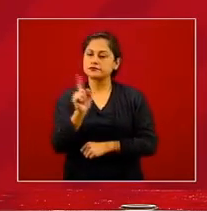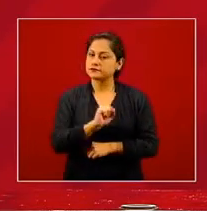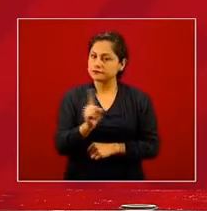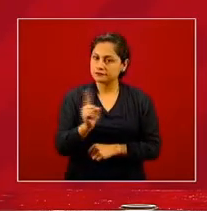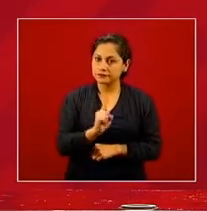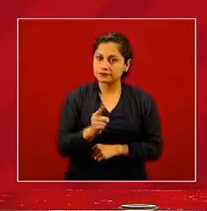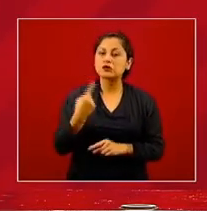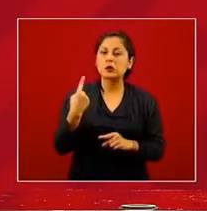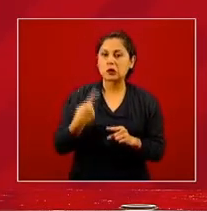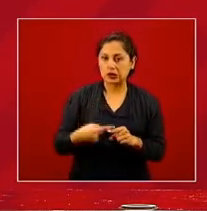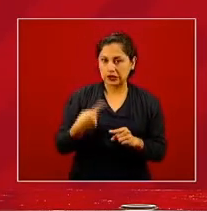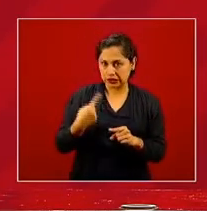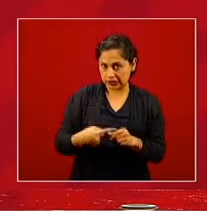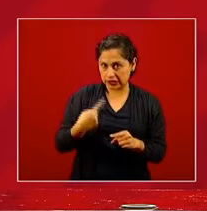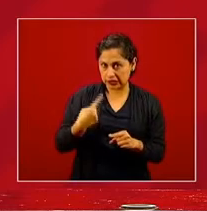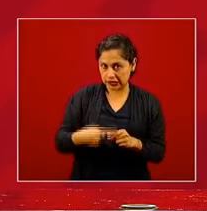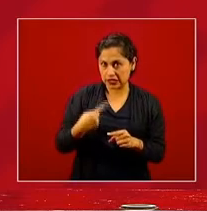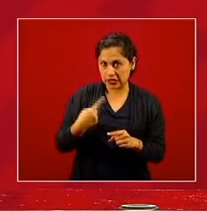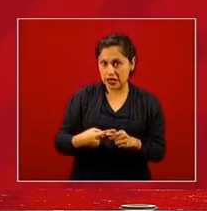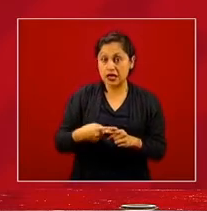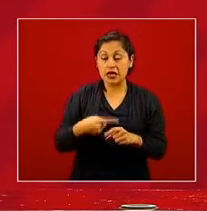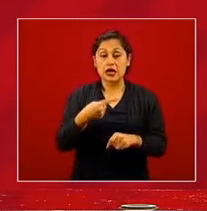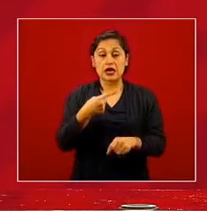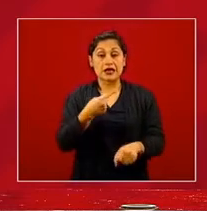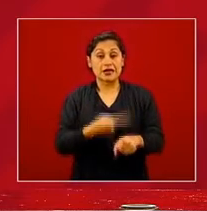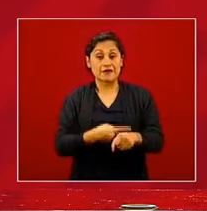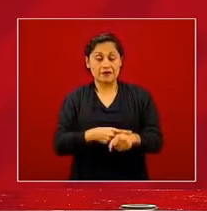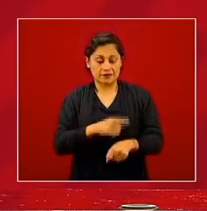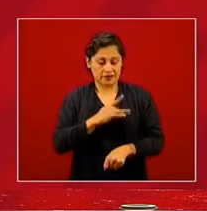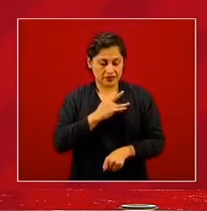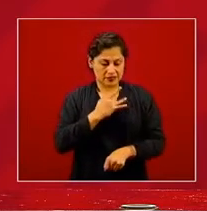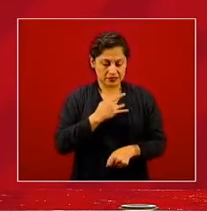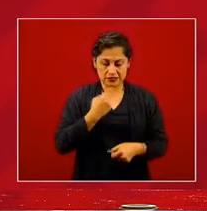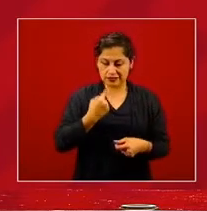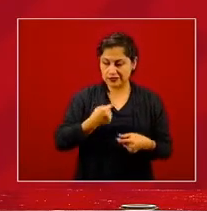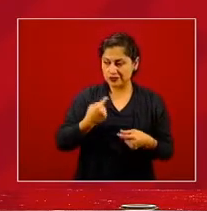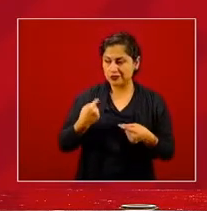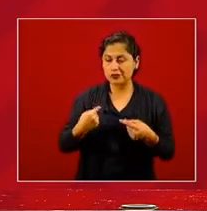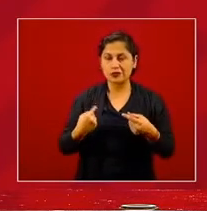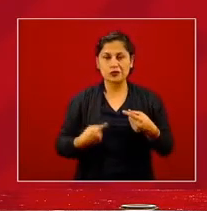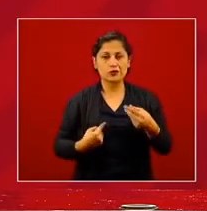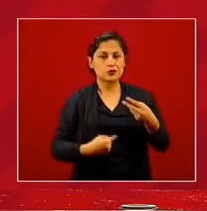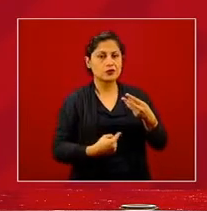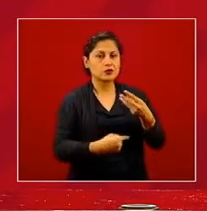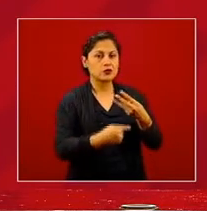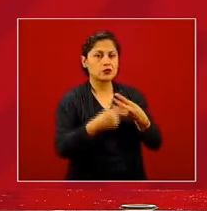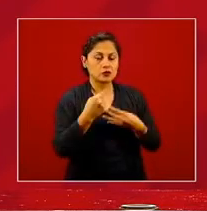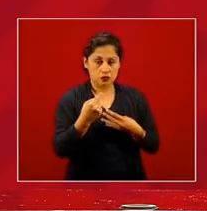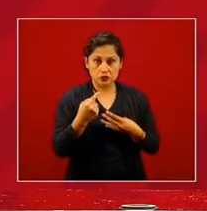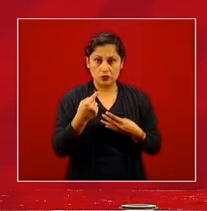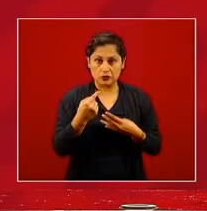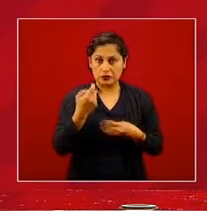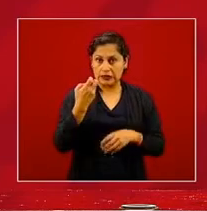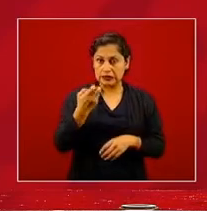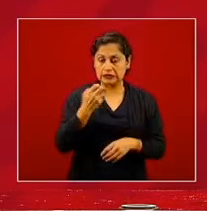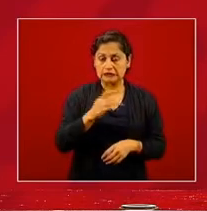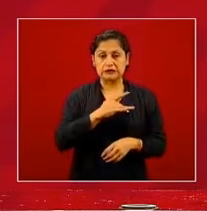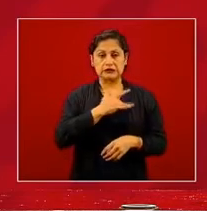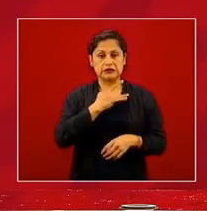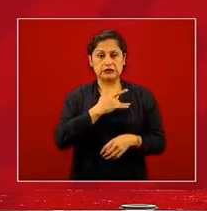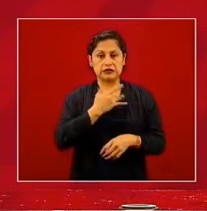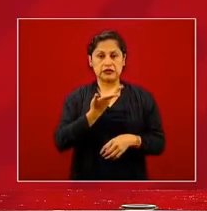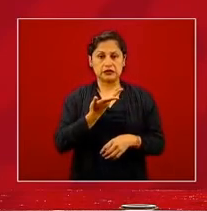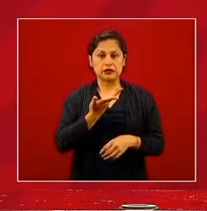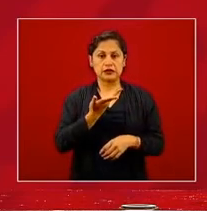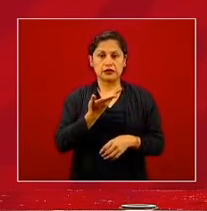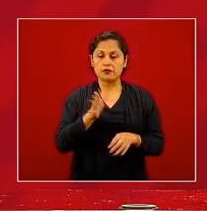the disease will not become more serious when we go to the hospital. It's actually when we don't take actions, even